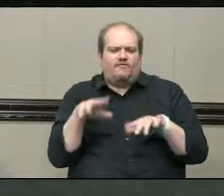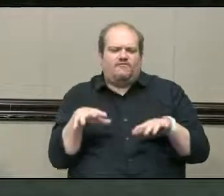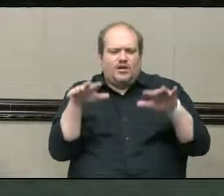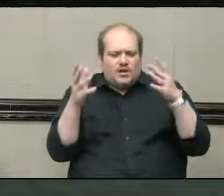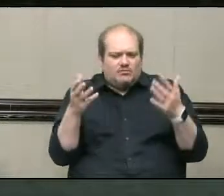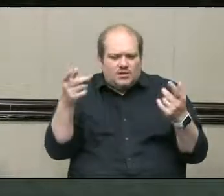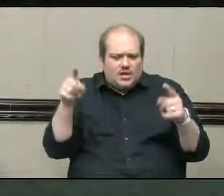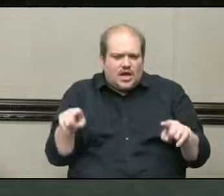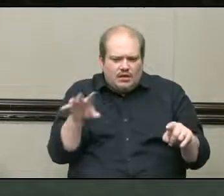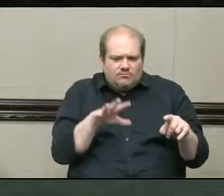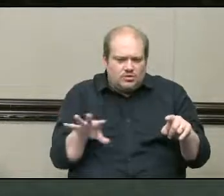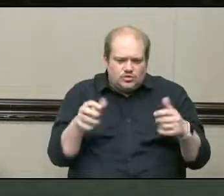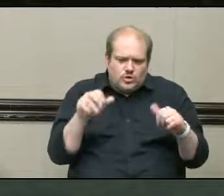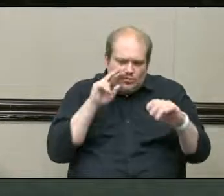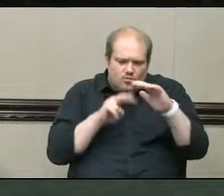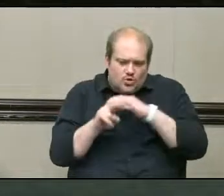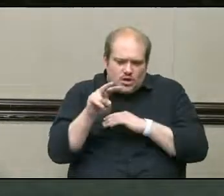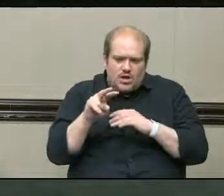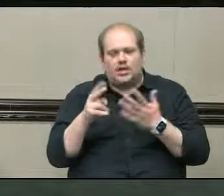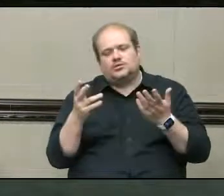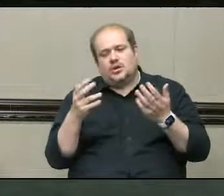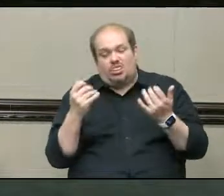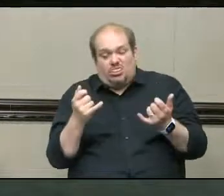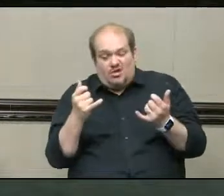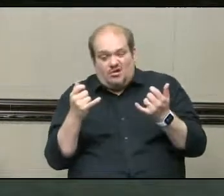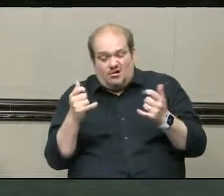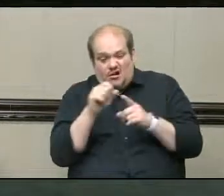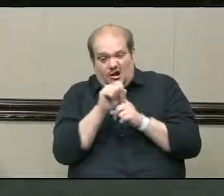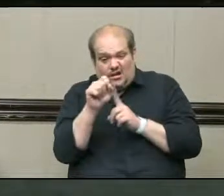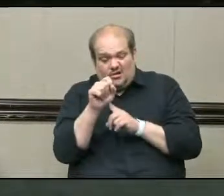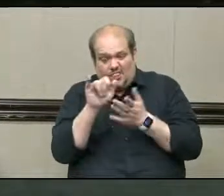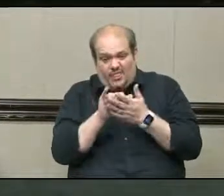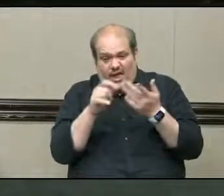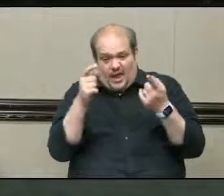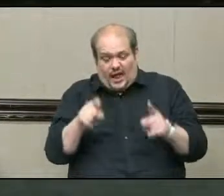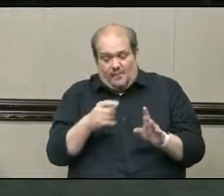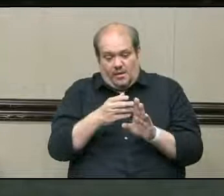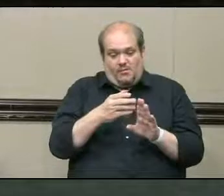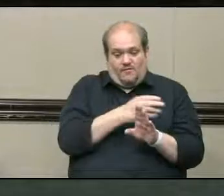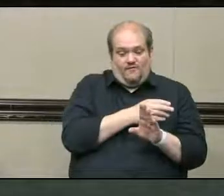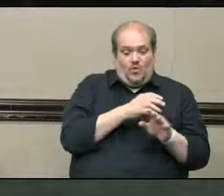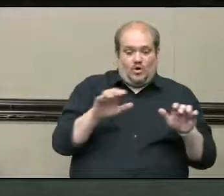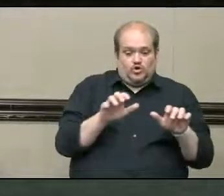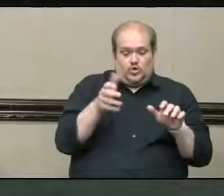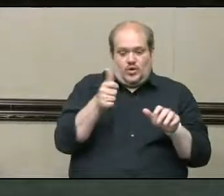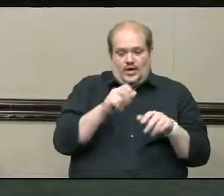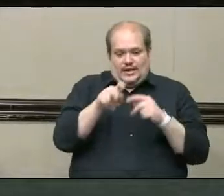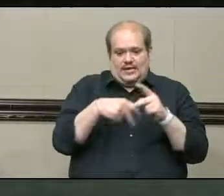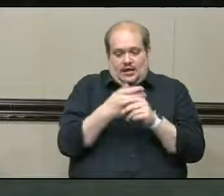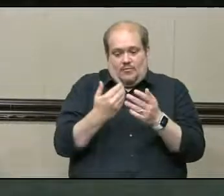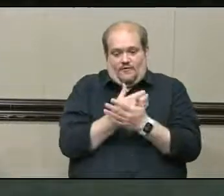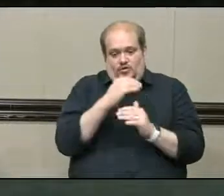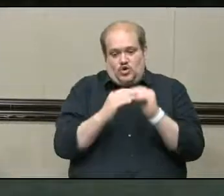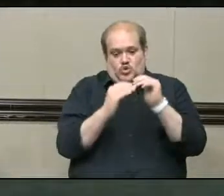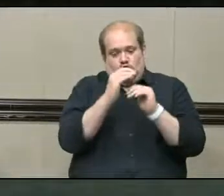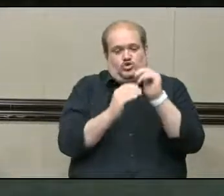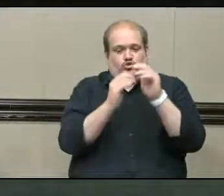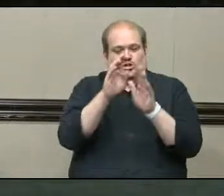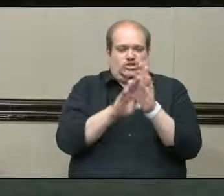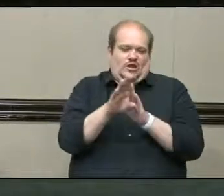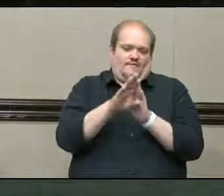occur in the current conditions that exist prior to actually doing any kind of new construction development on the